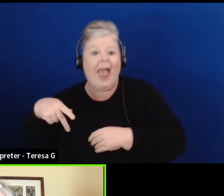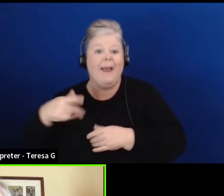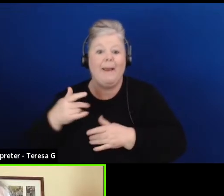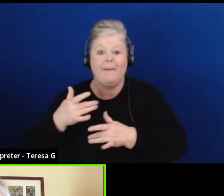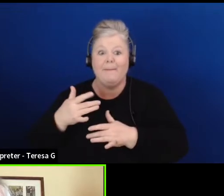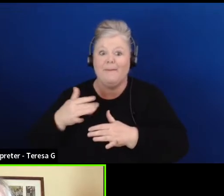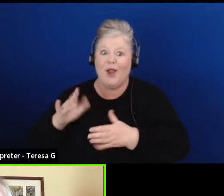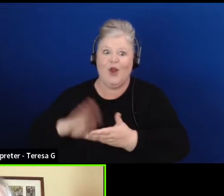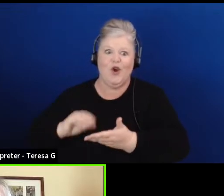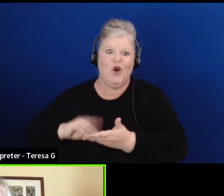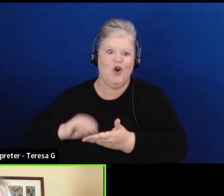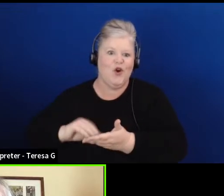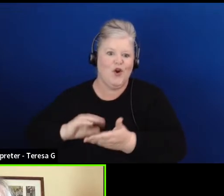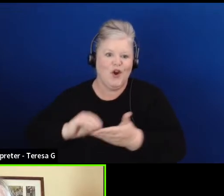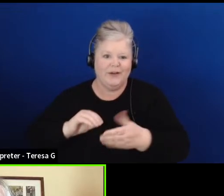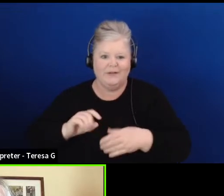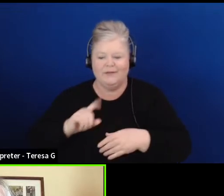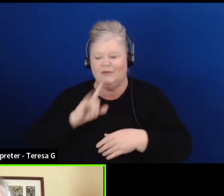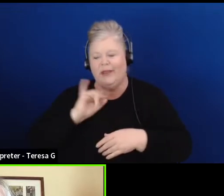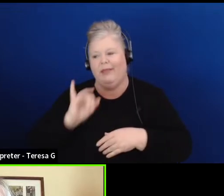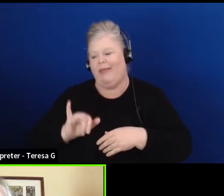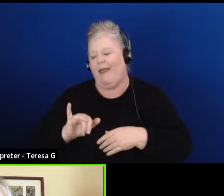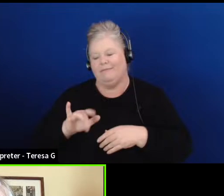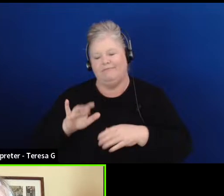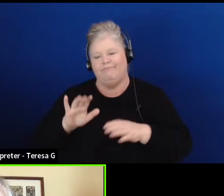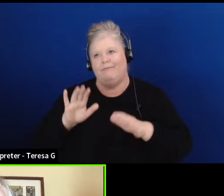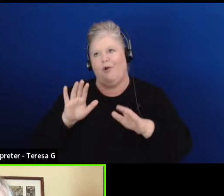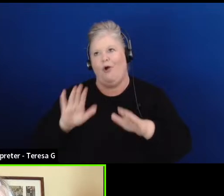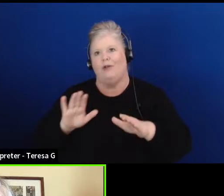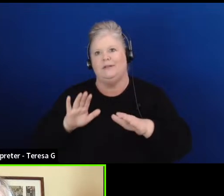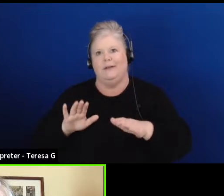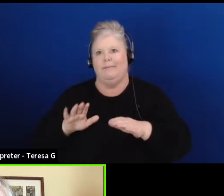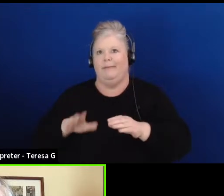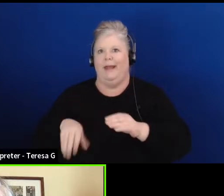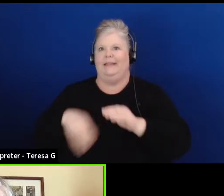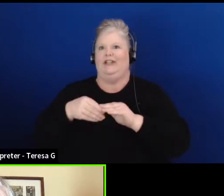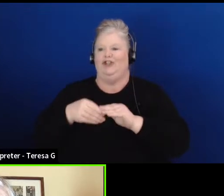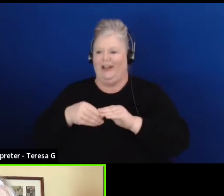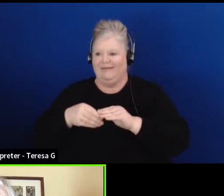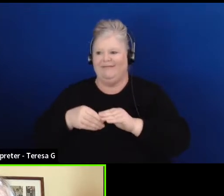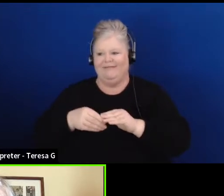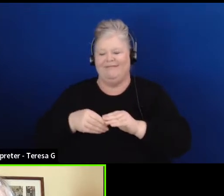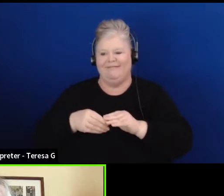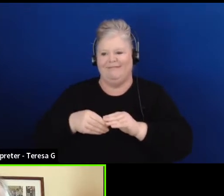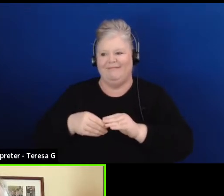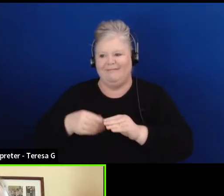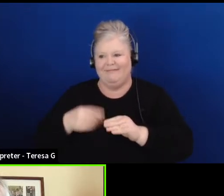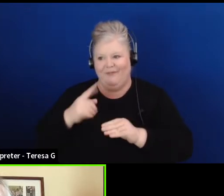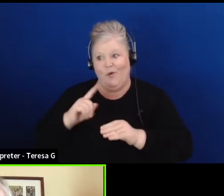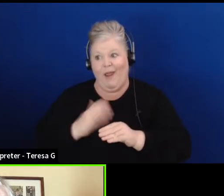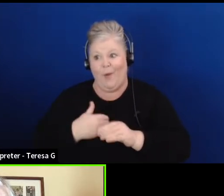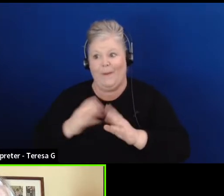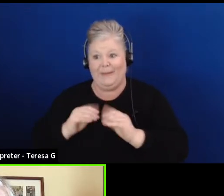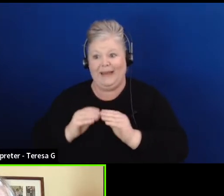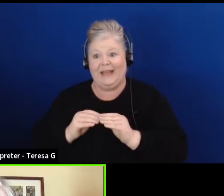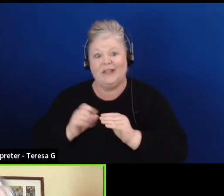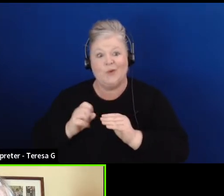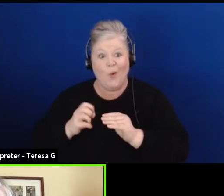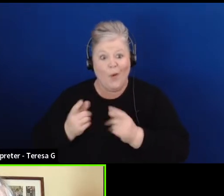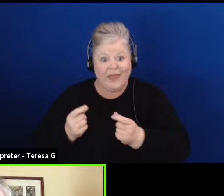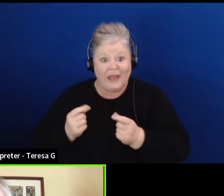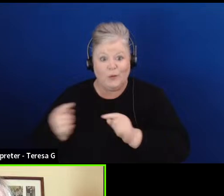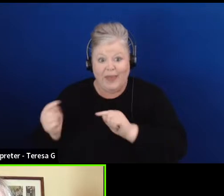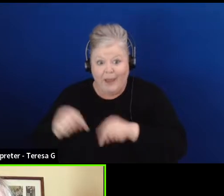been a super great addition to our meeting. And they come for that program and stay for the